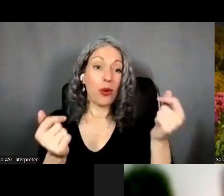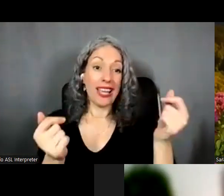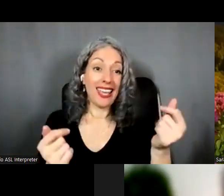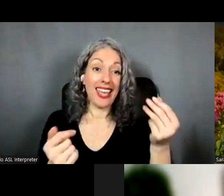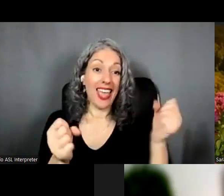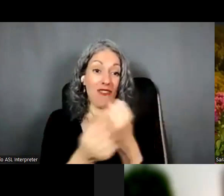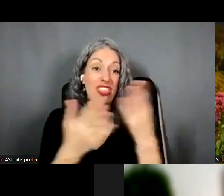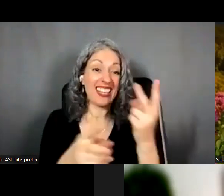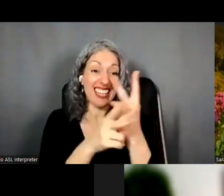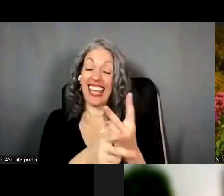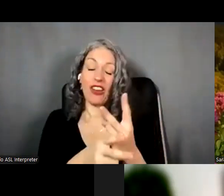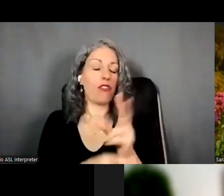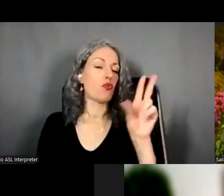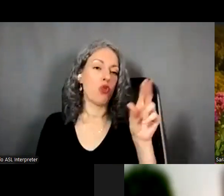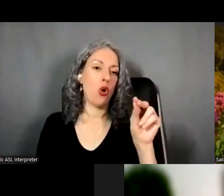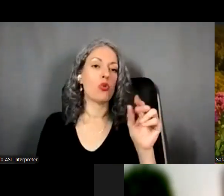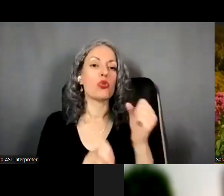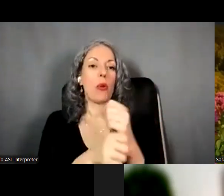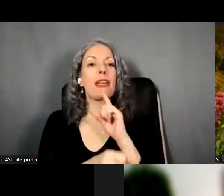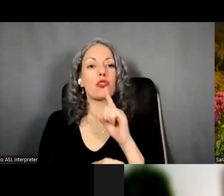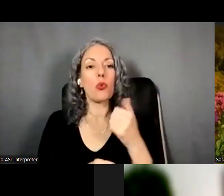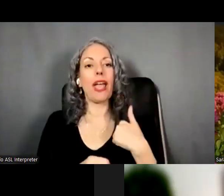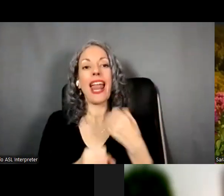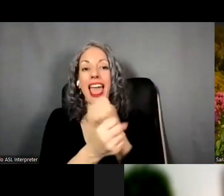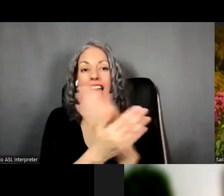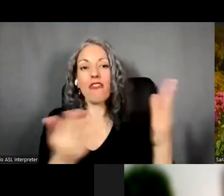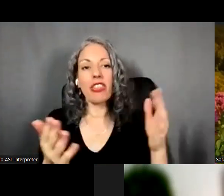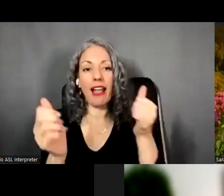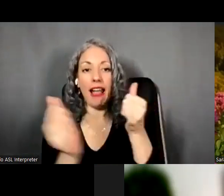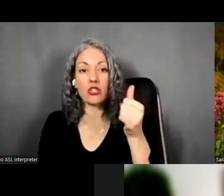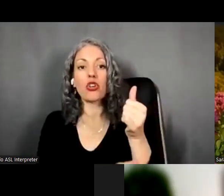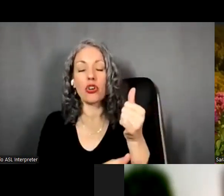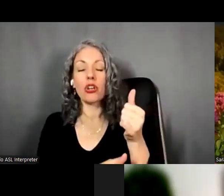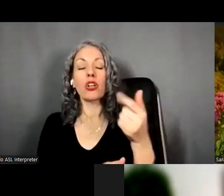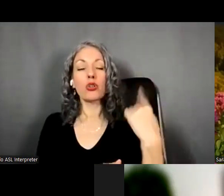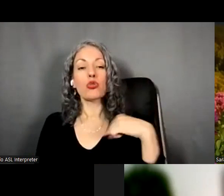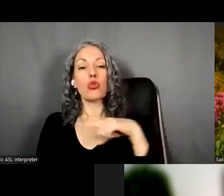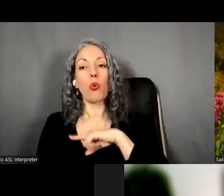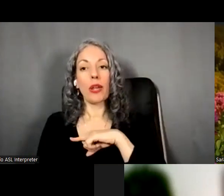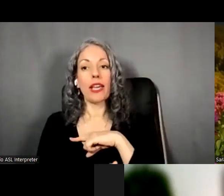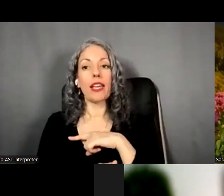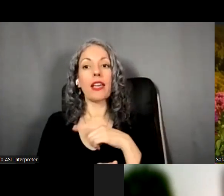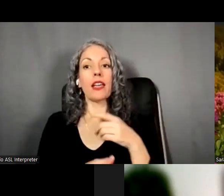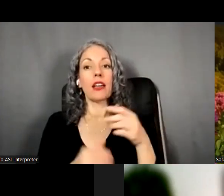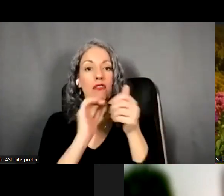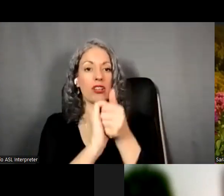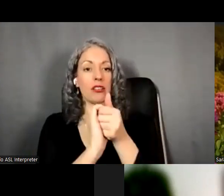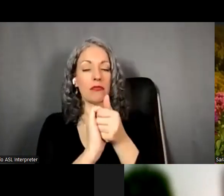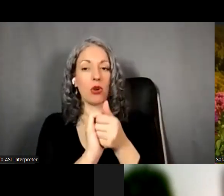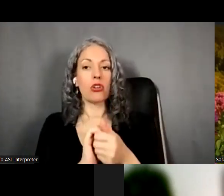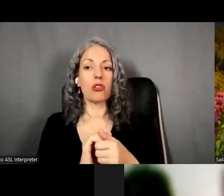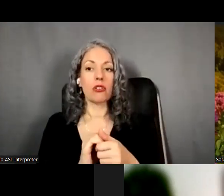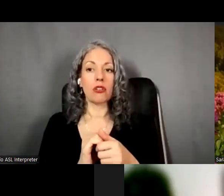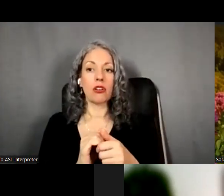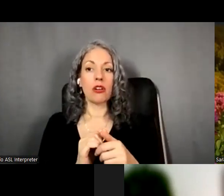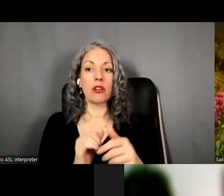knew that we wanted to make sure that our costs were covered. So we did apply as part of a collaborative. So I'm a county